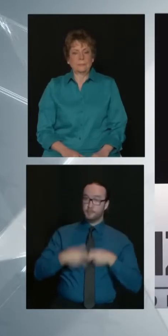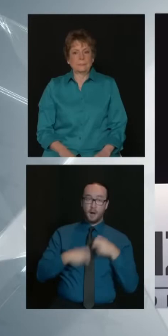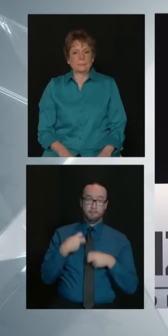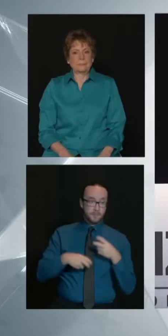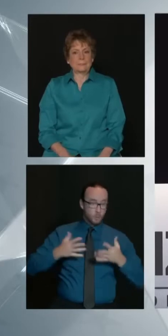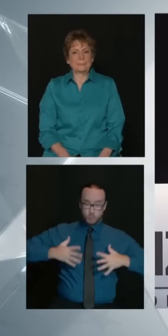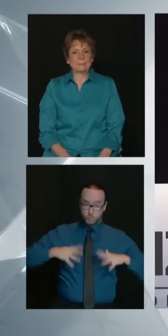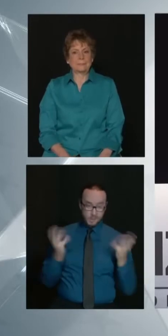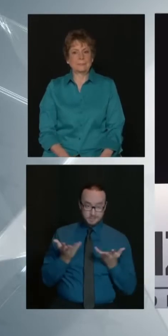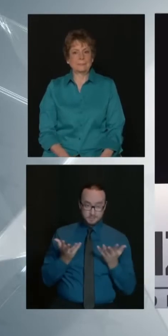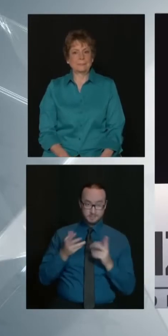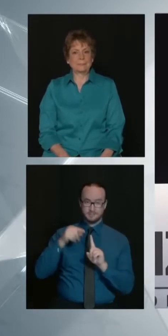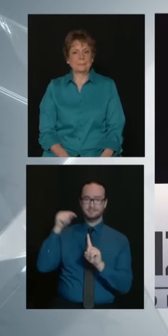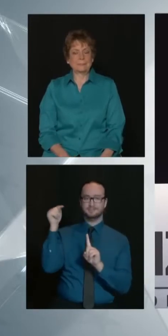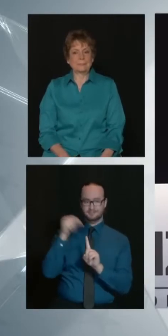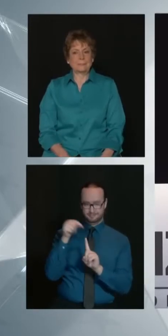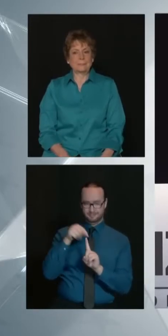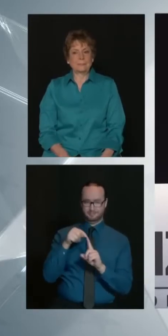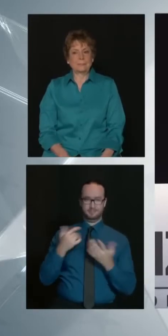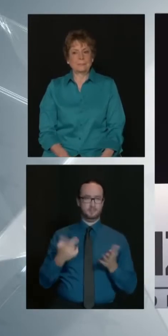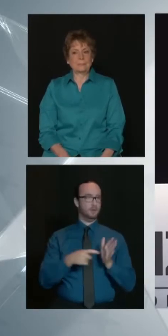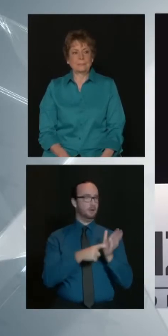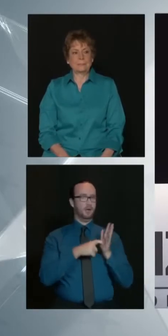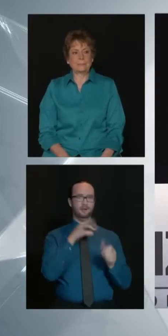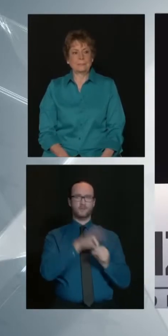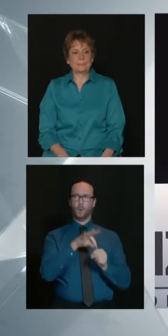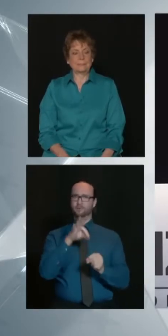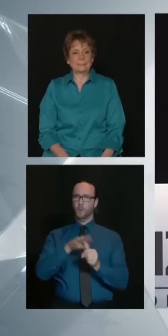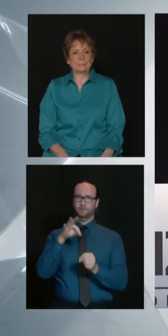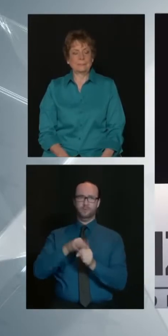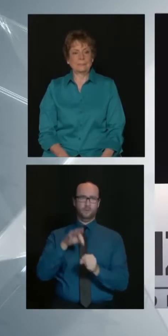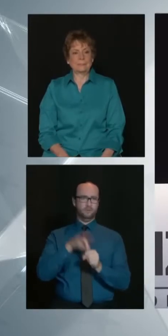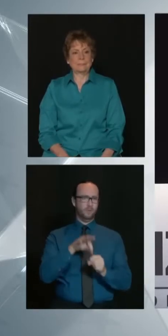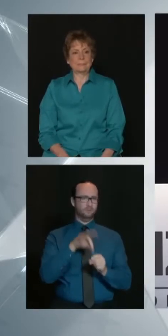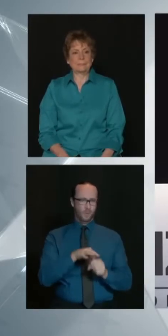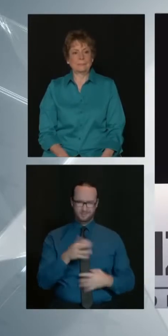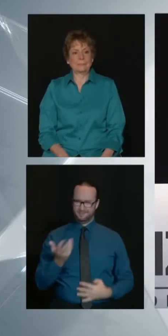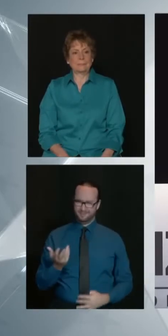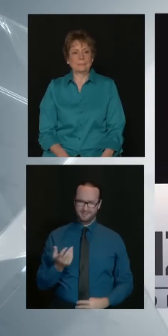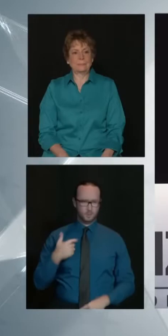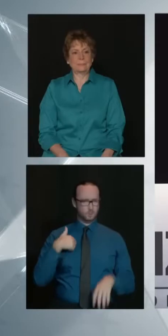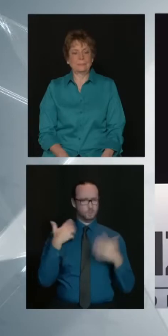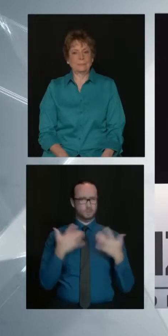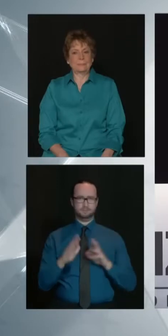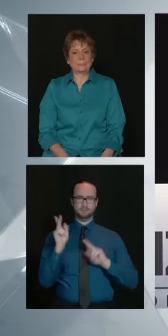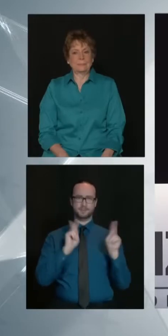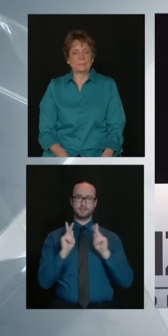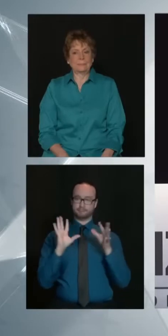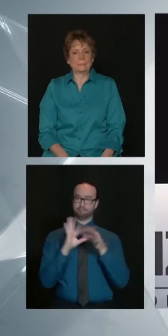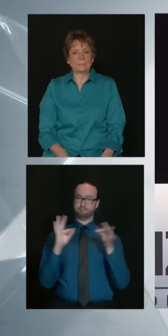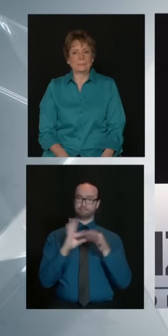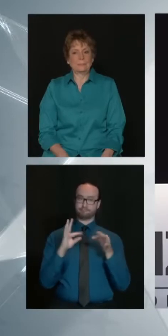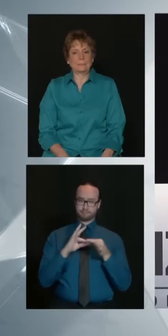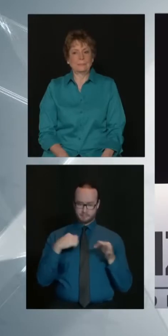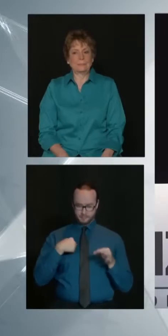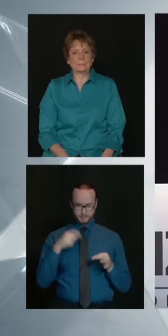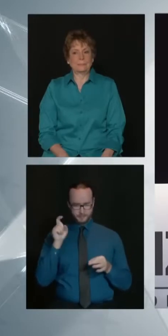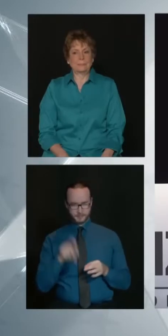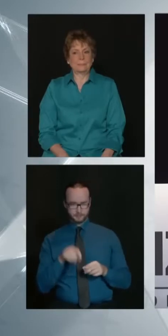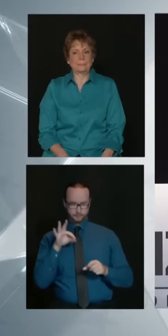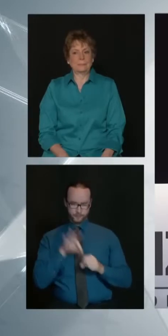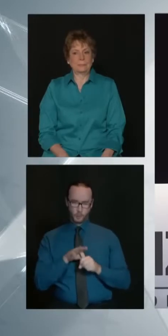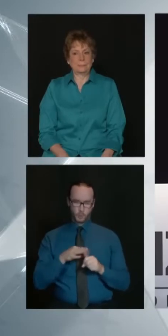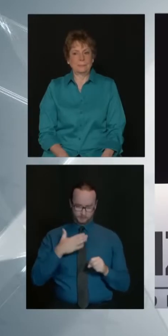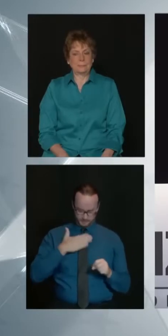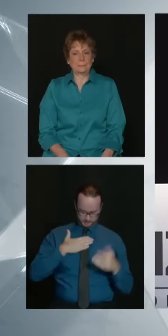up for a vote today. I don't want anybody telling me how I should use my body, my property, my money,